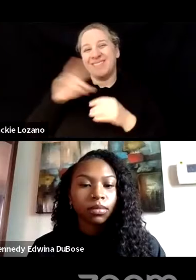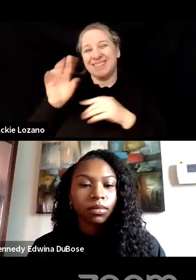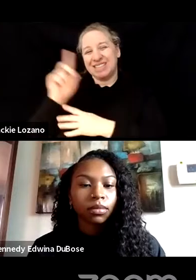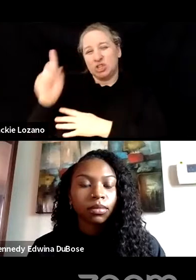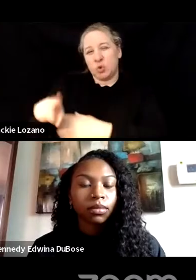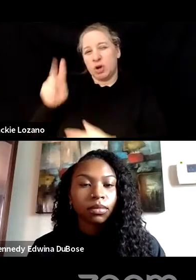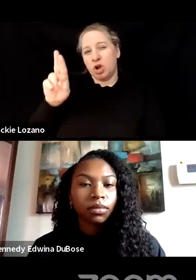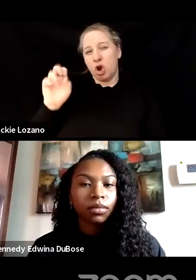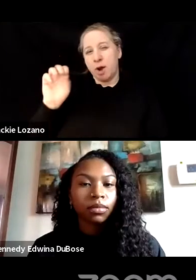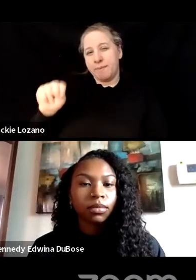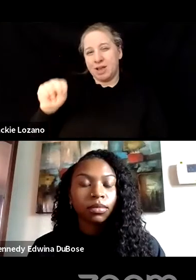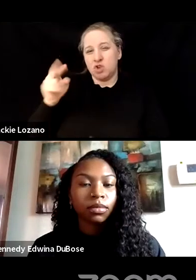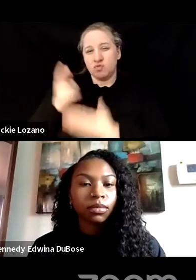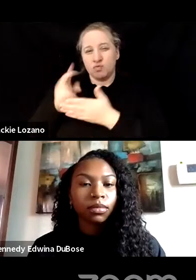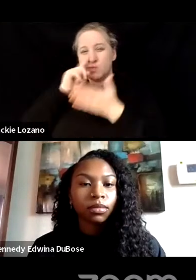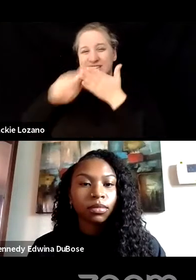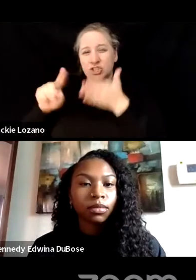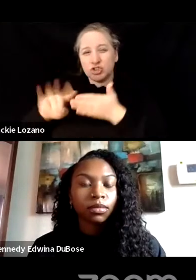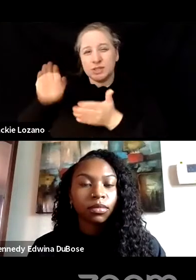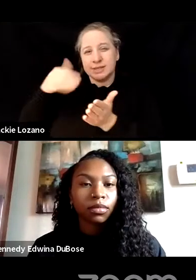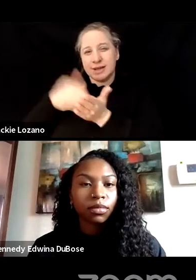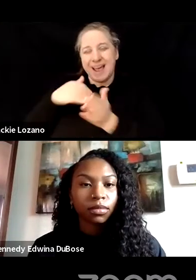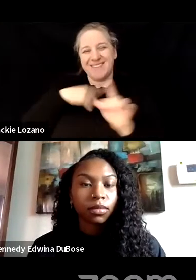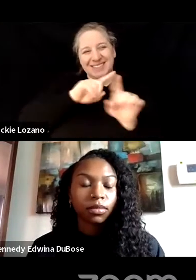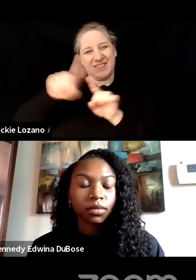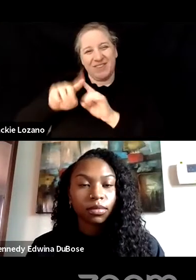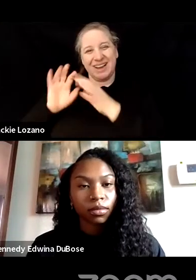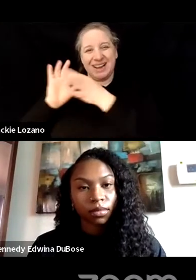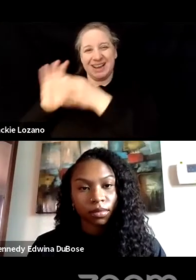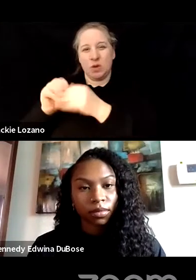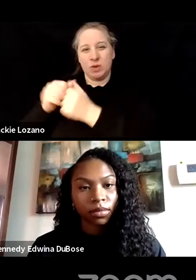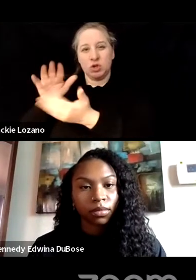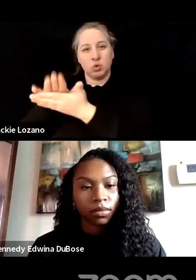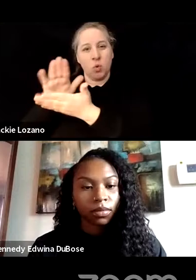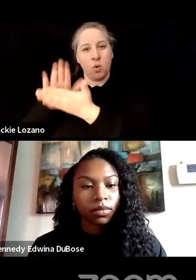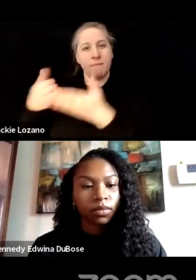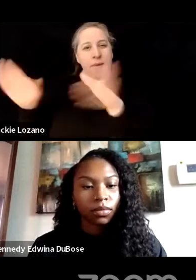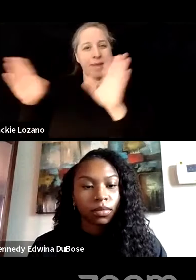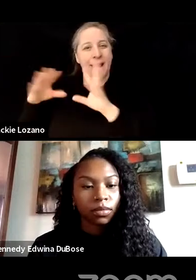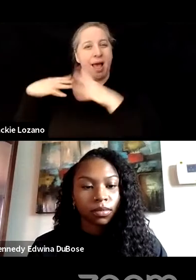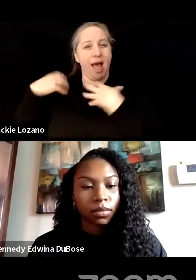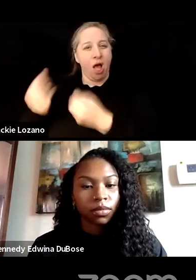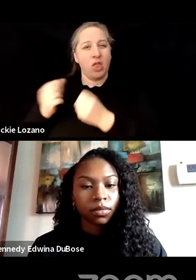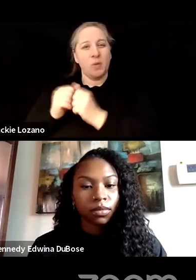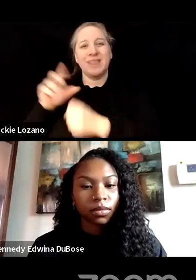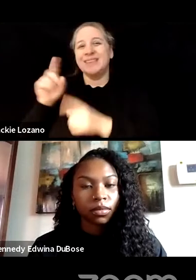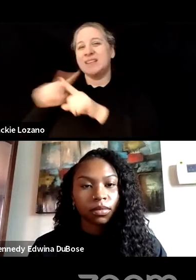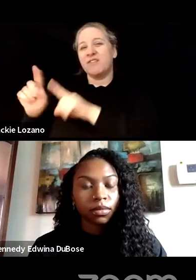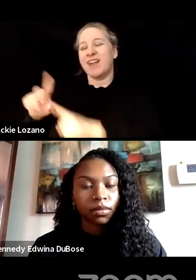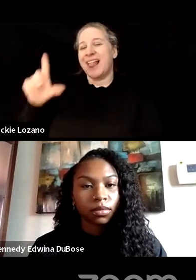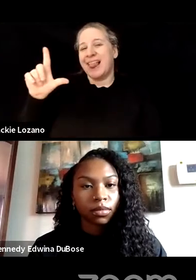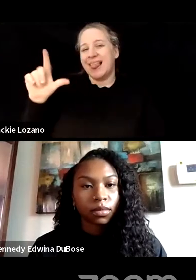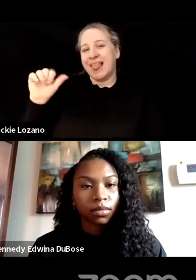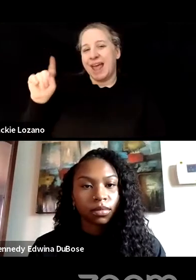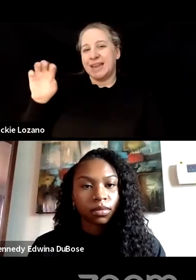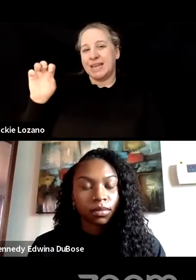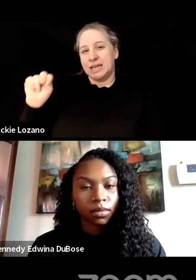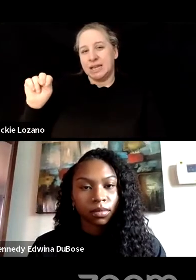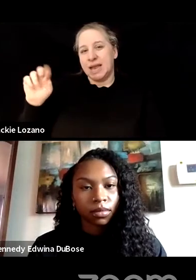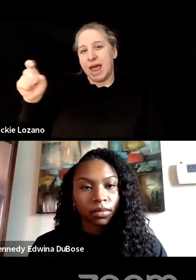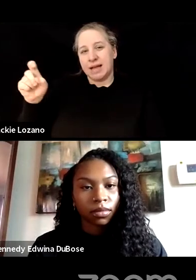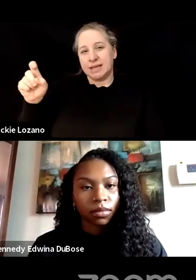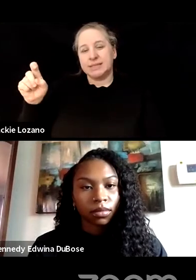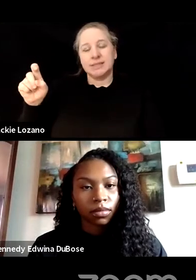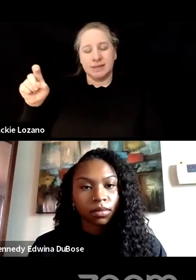that has different connections with, obviously, with the School of Public Health, with different Latinx communities, Black and Brown communities. We have